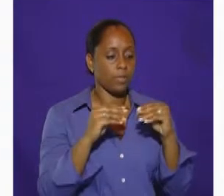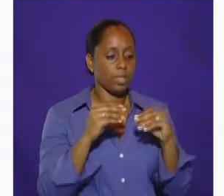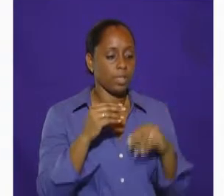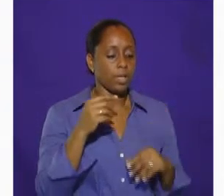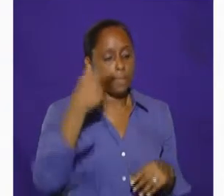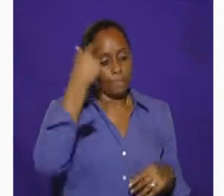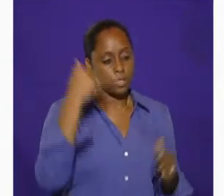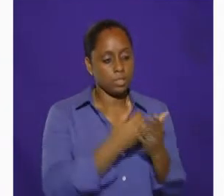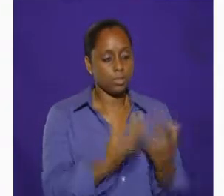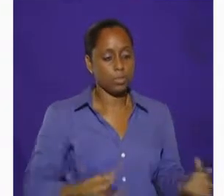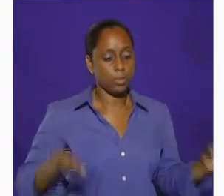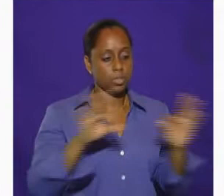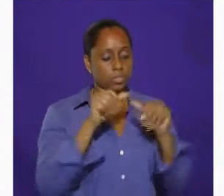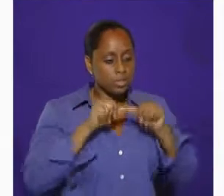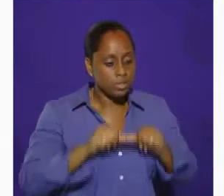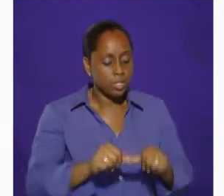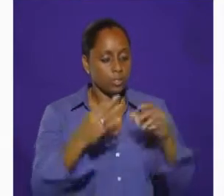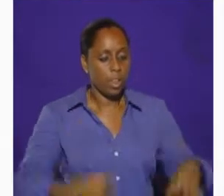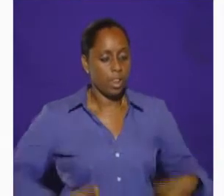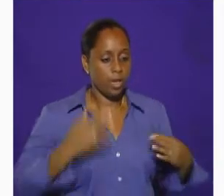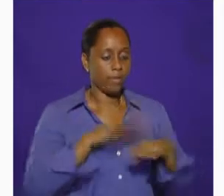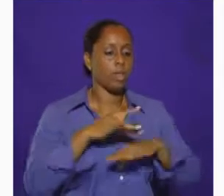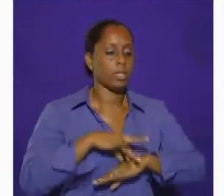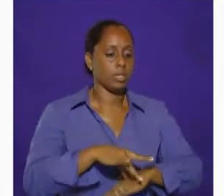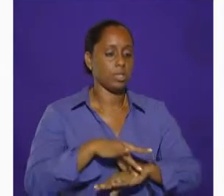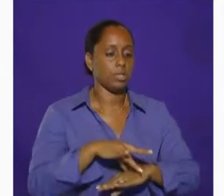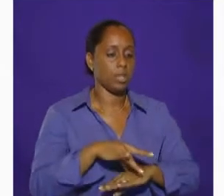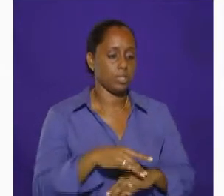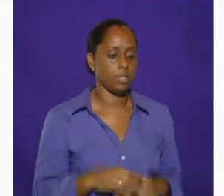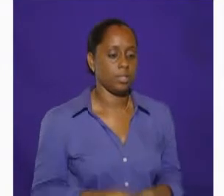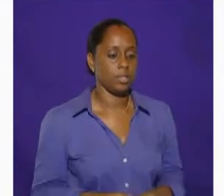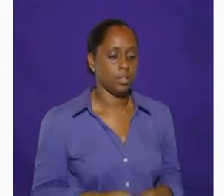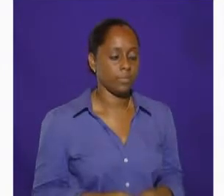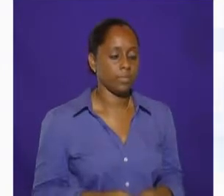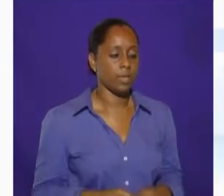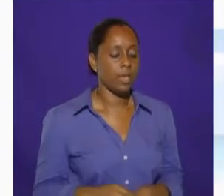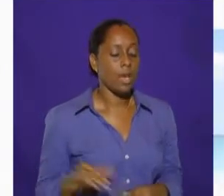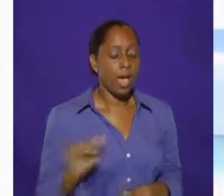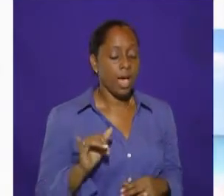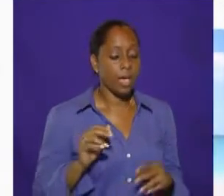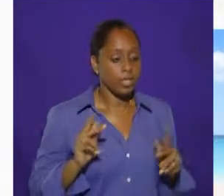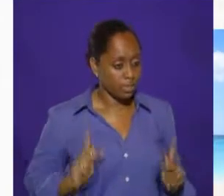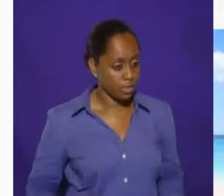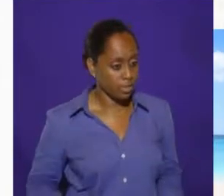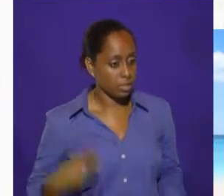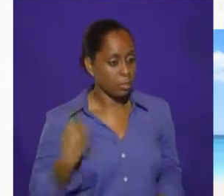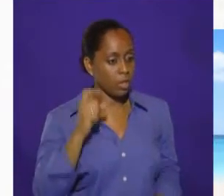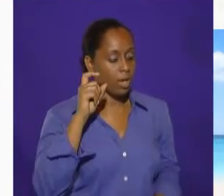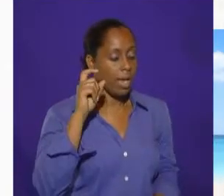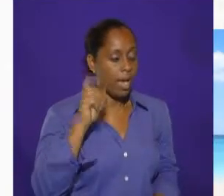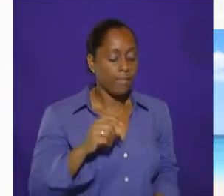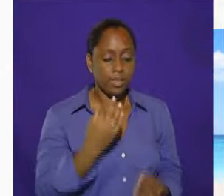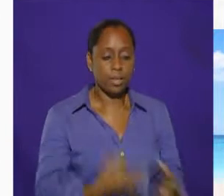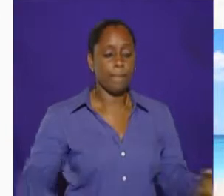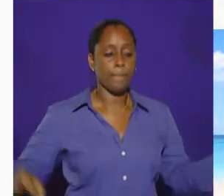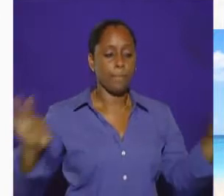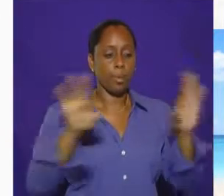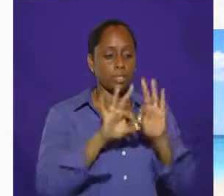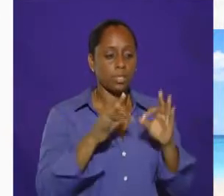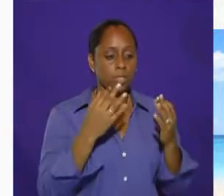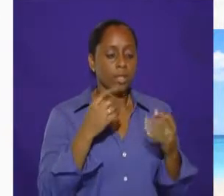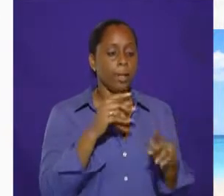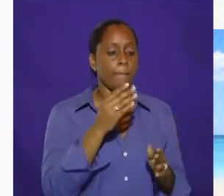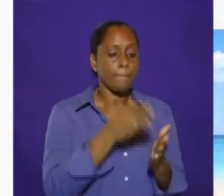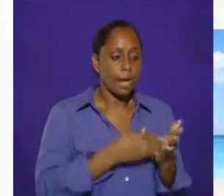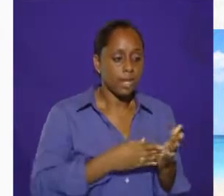it is critical to sustain life on Earth. As individuals, we all have an essential